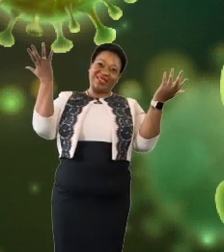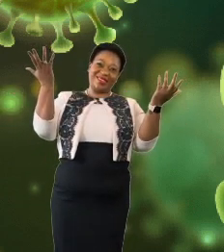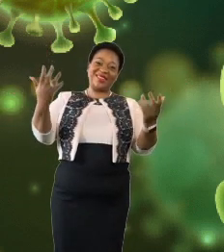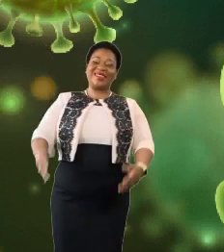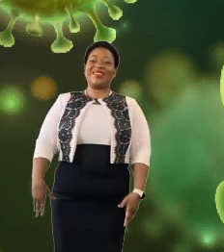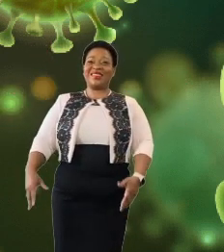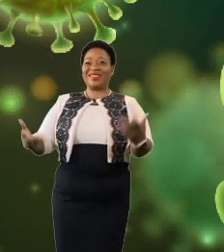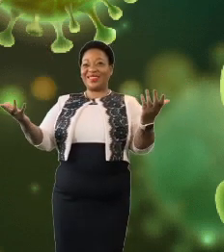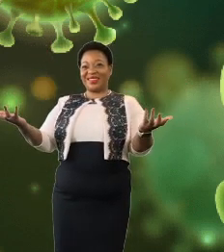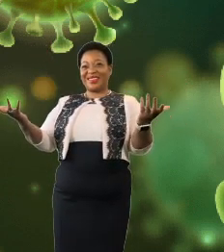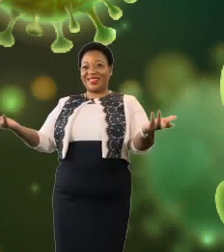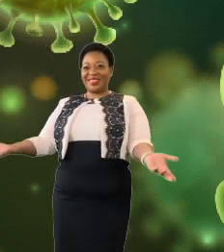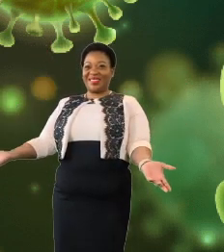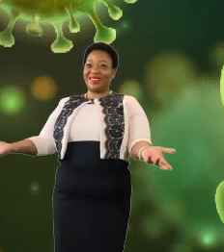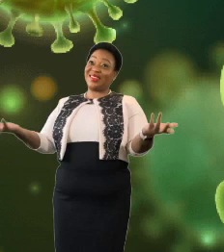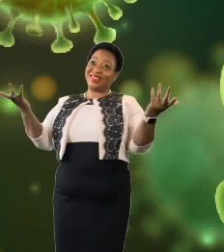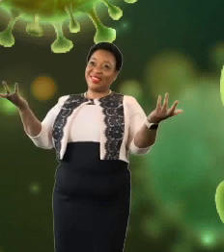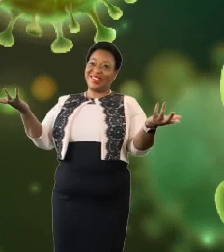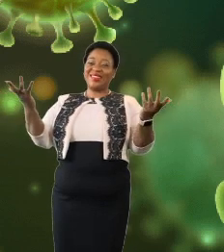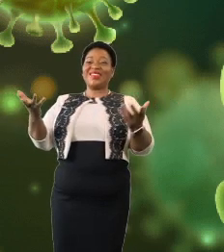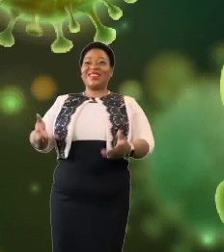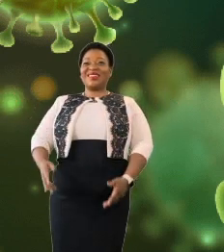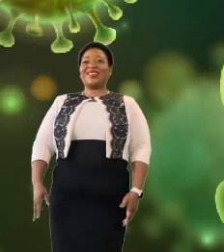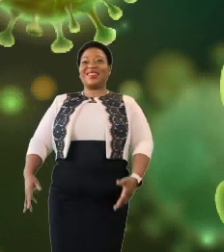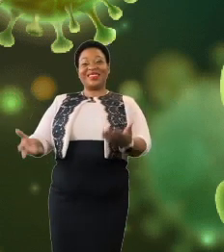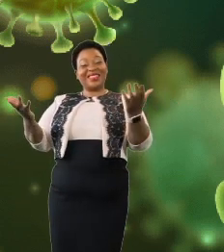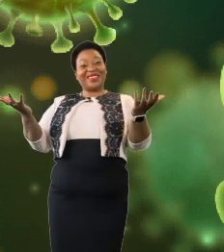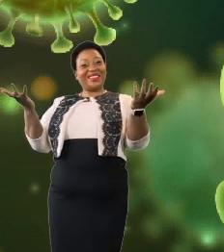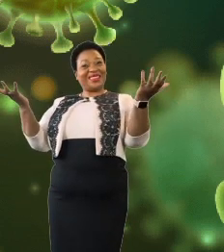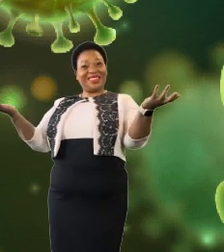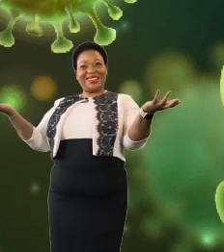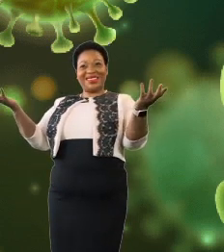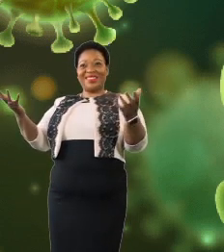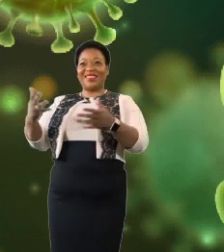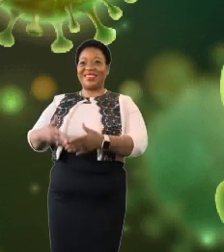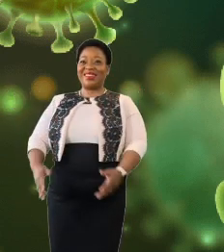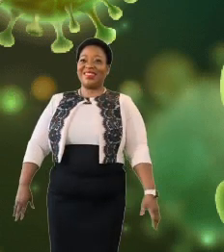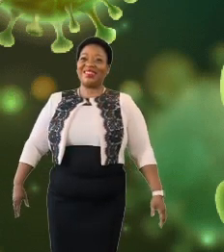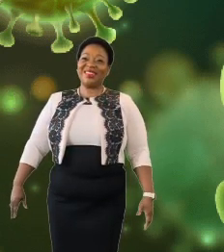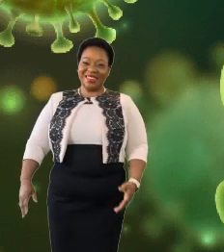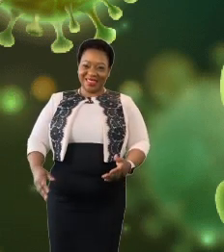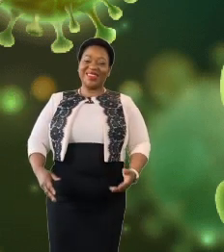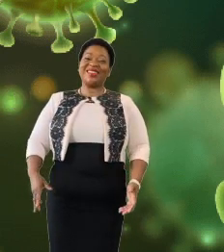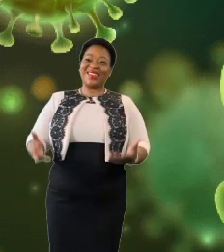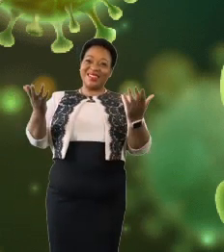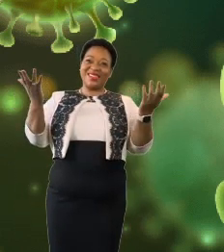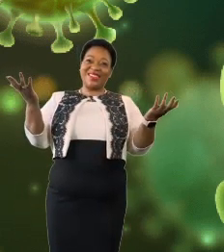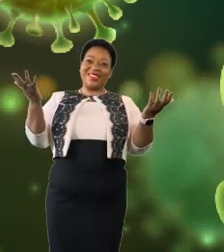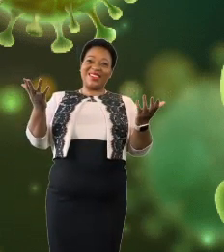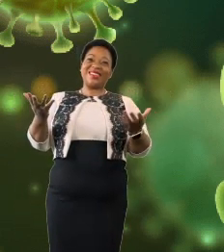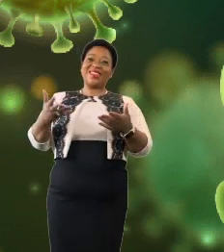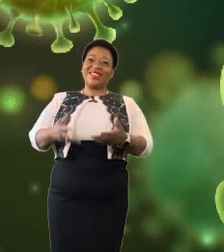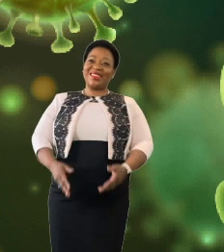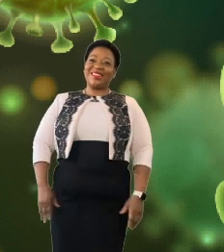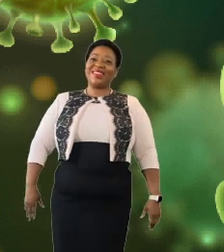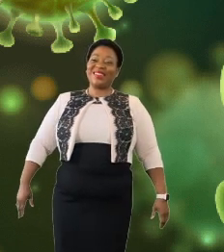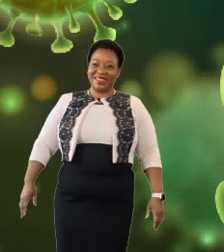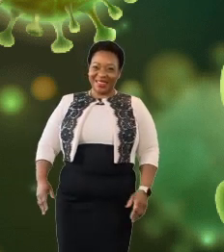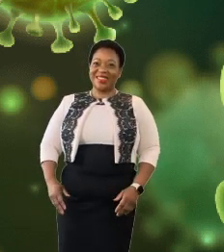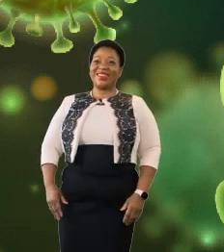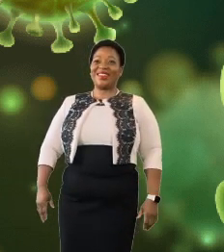the MEC to, at this stage, to guide and to convene and put together the document and